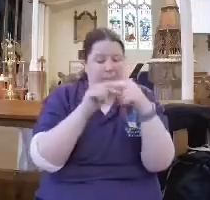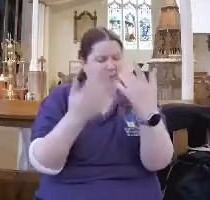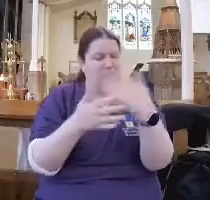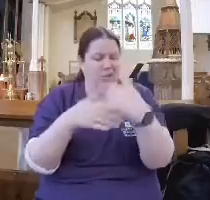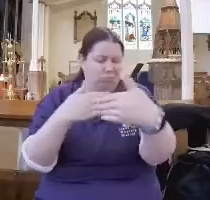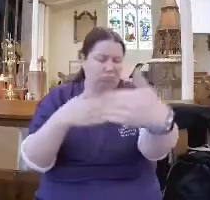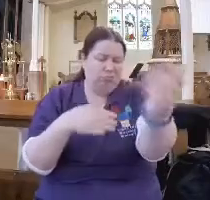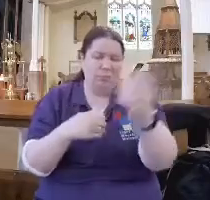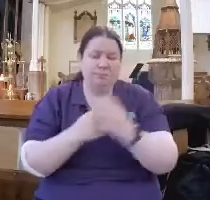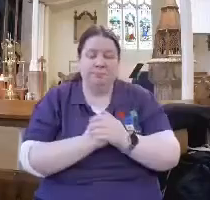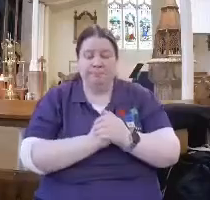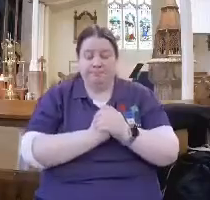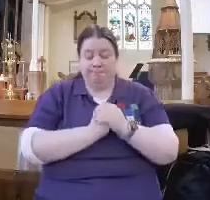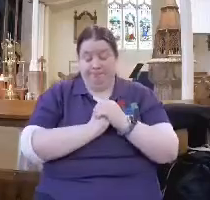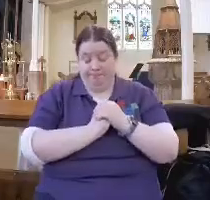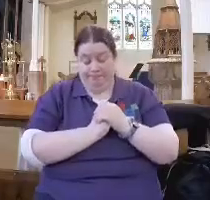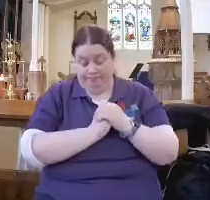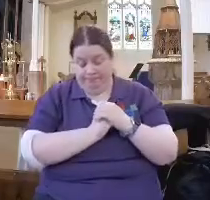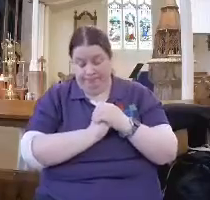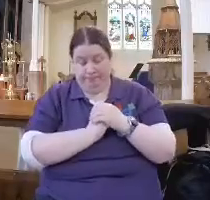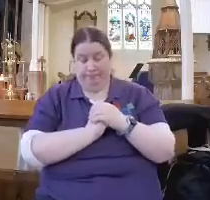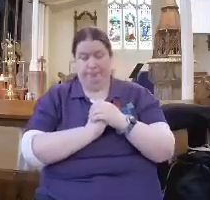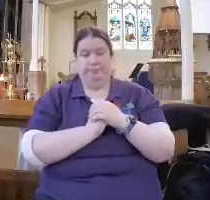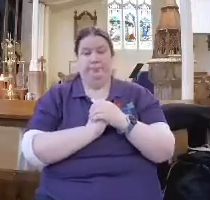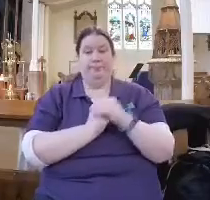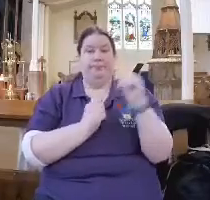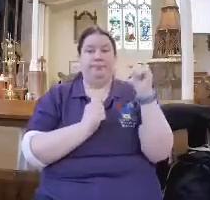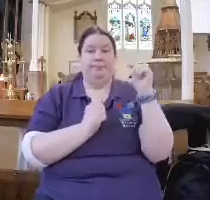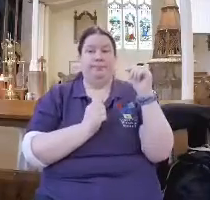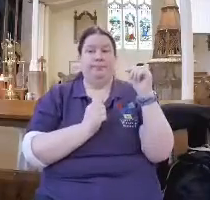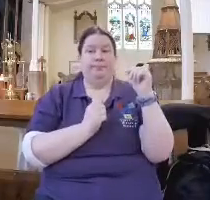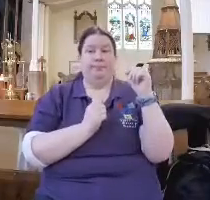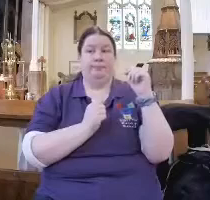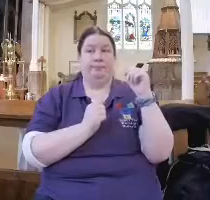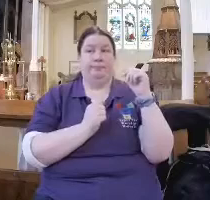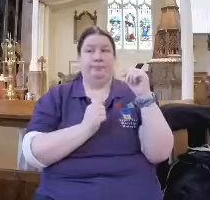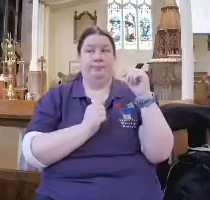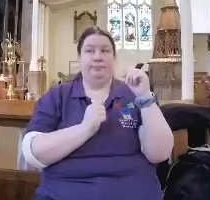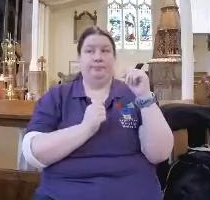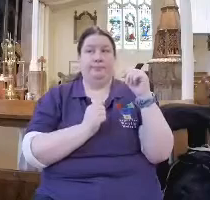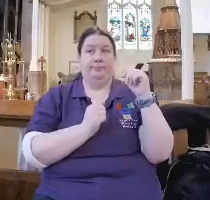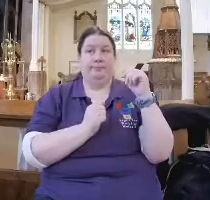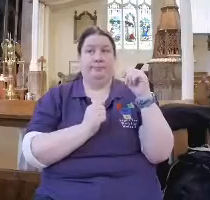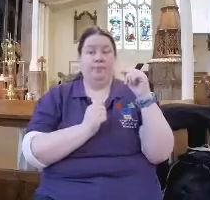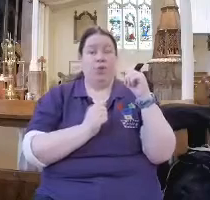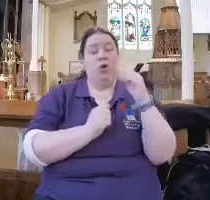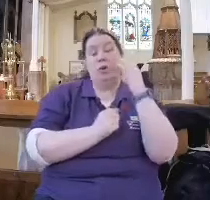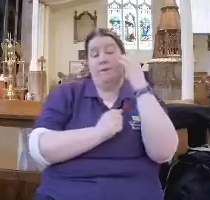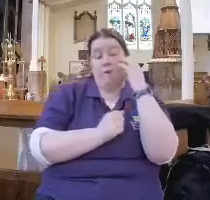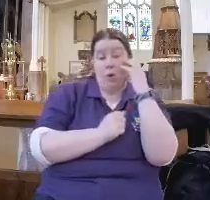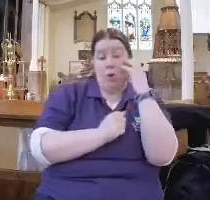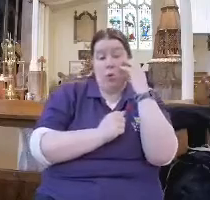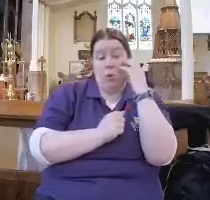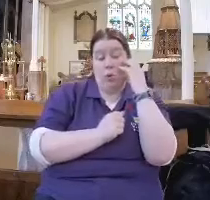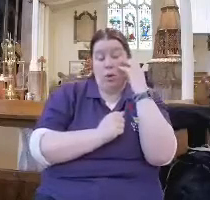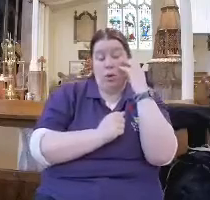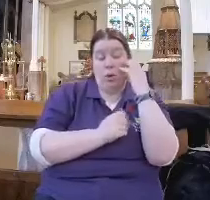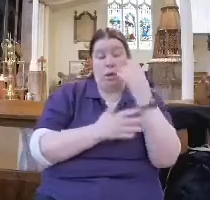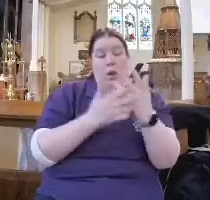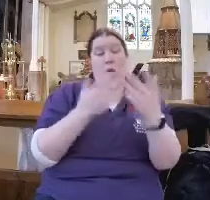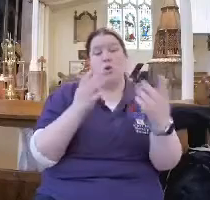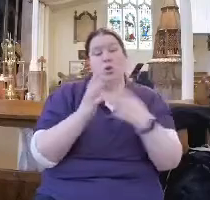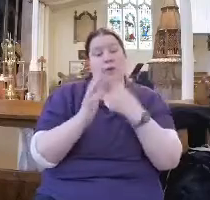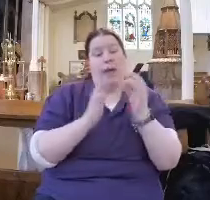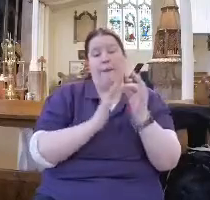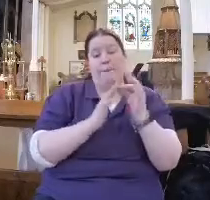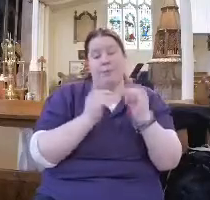it up like that. And of course, on the phones, there are loads of wonderful